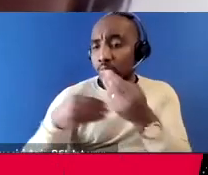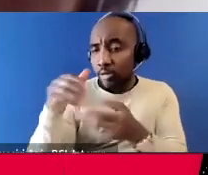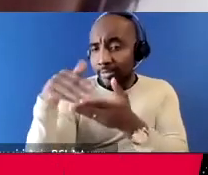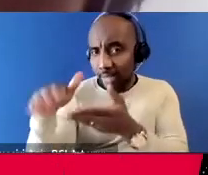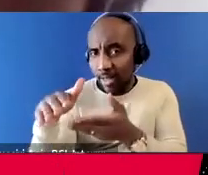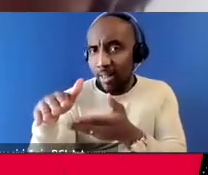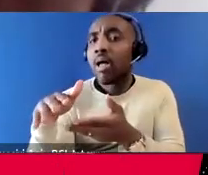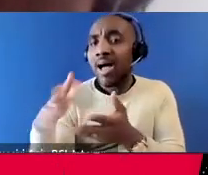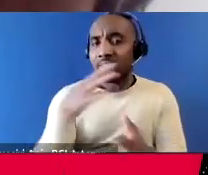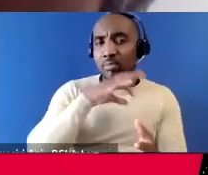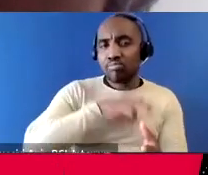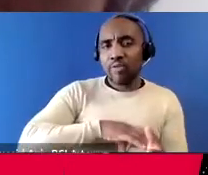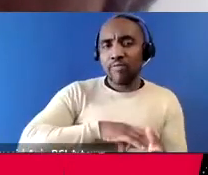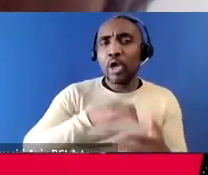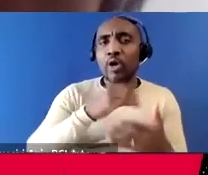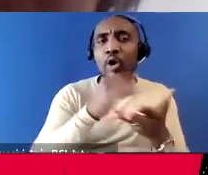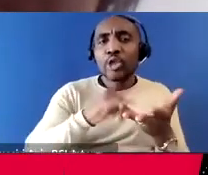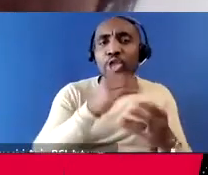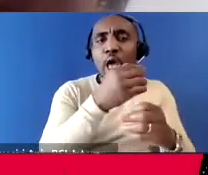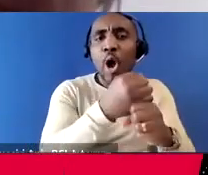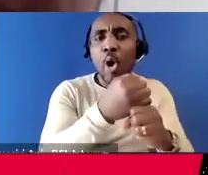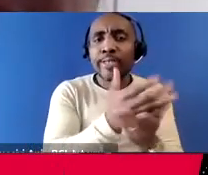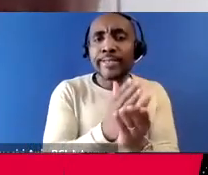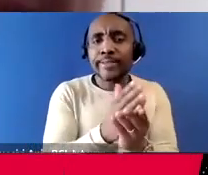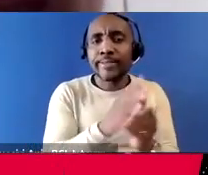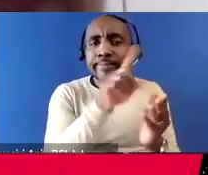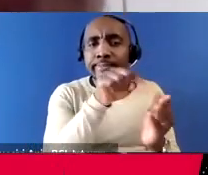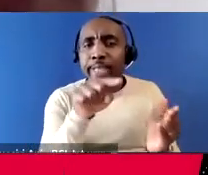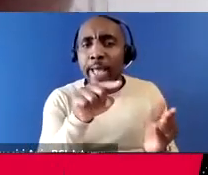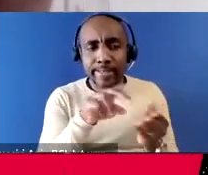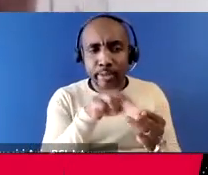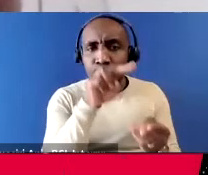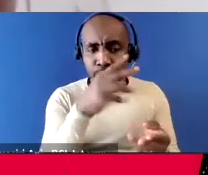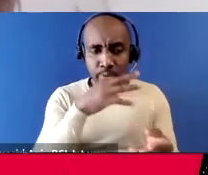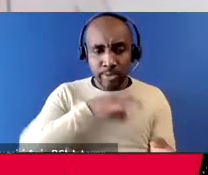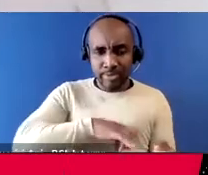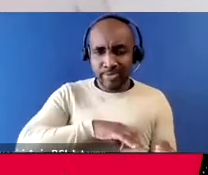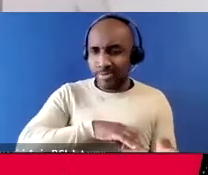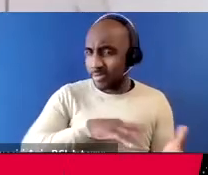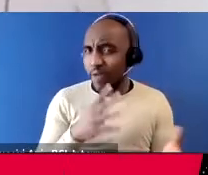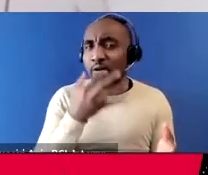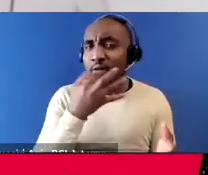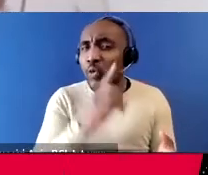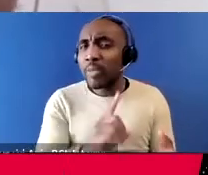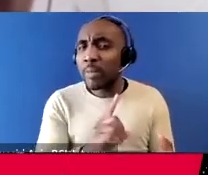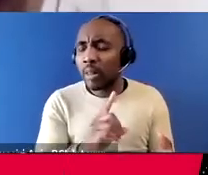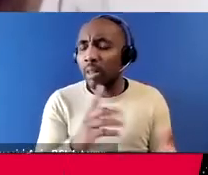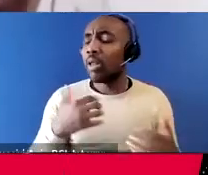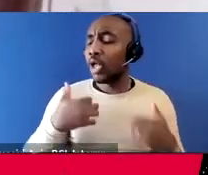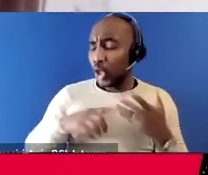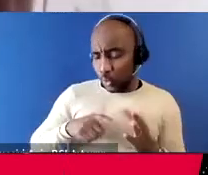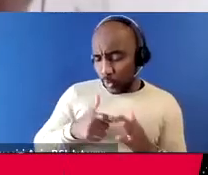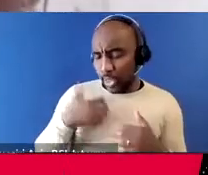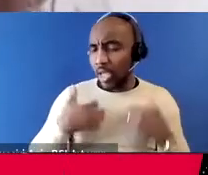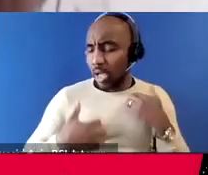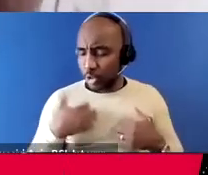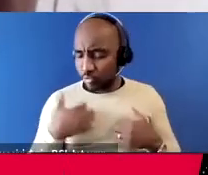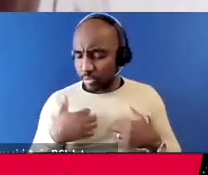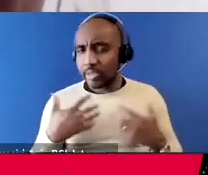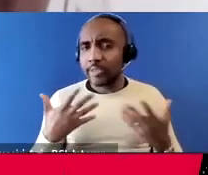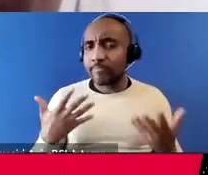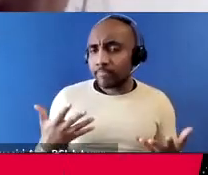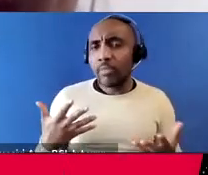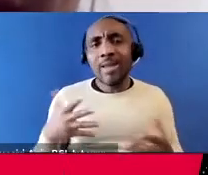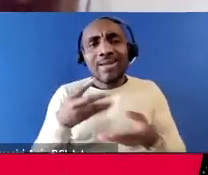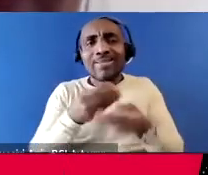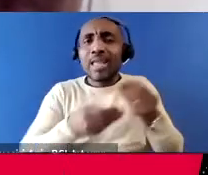segments of the economy to start getting annoyed at the undue levels of support that are provided